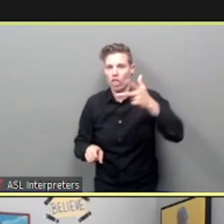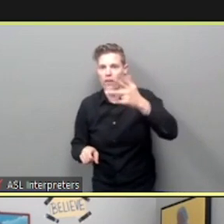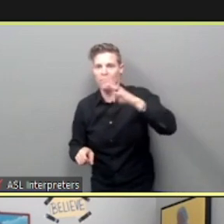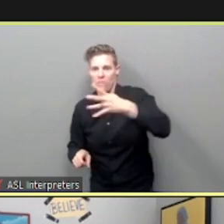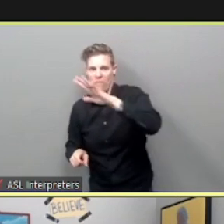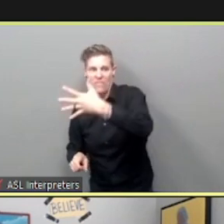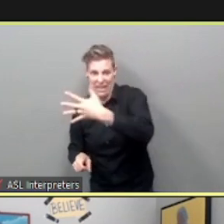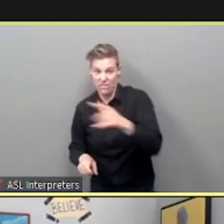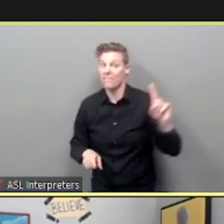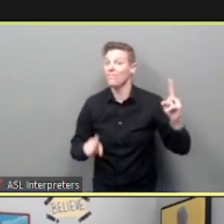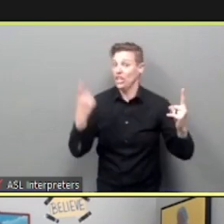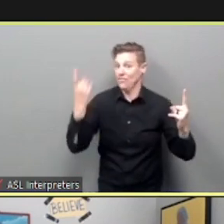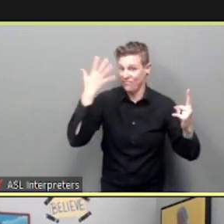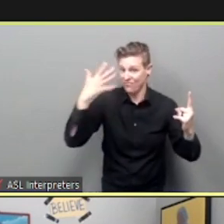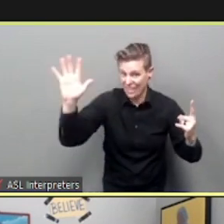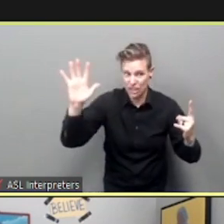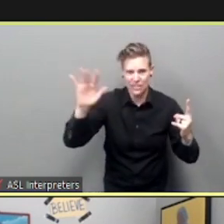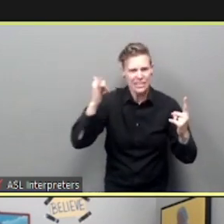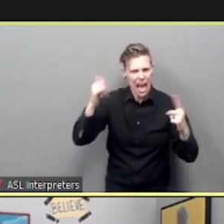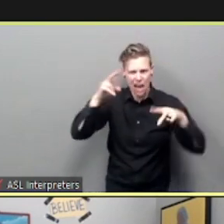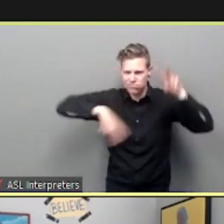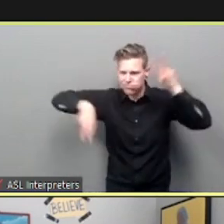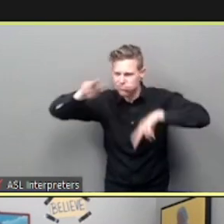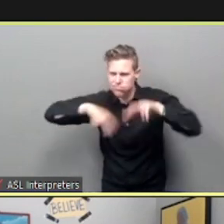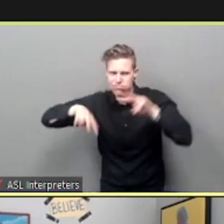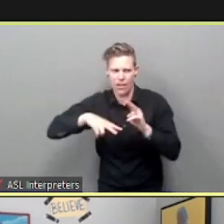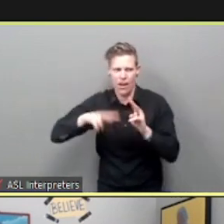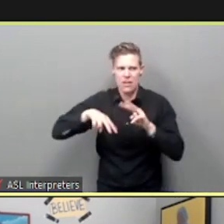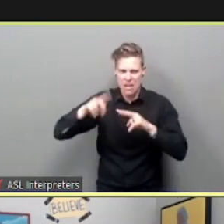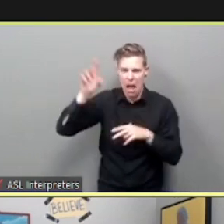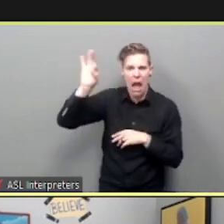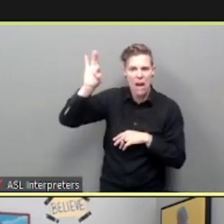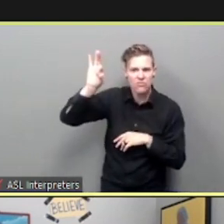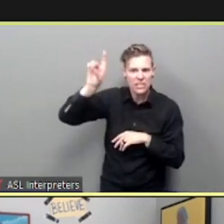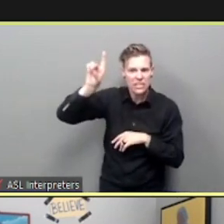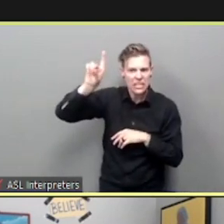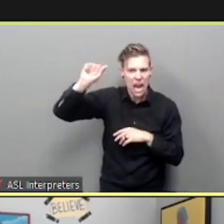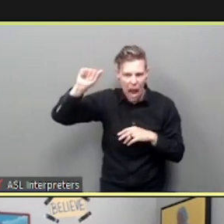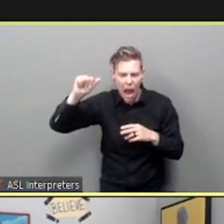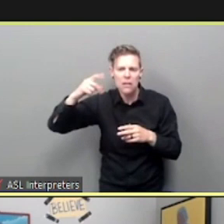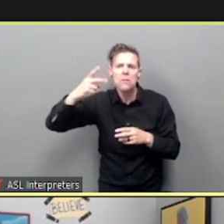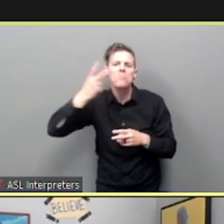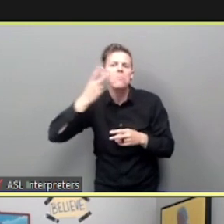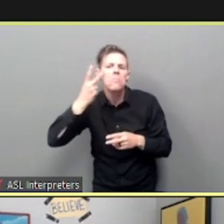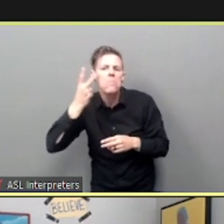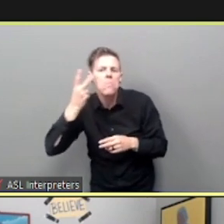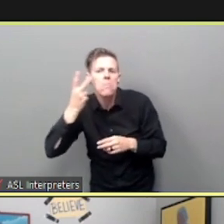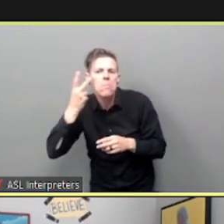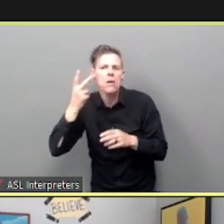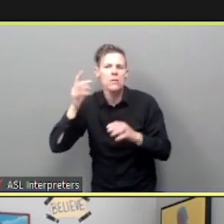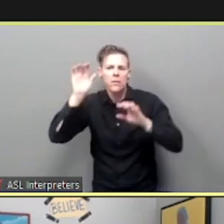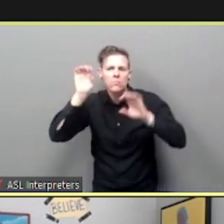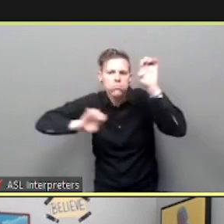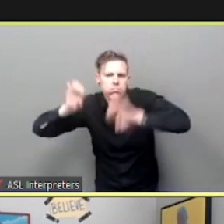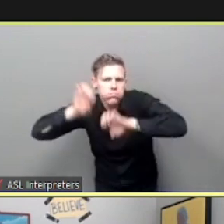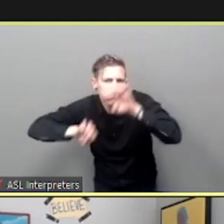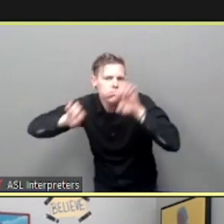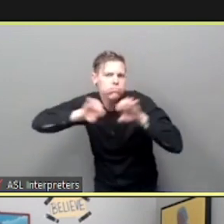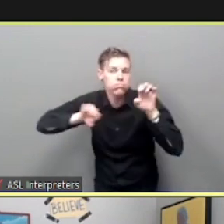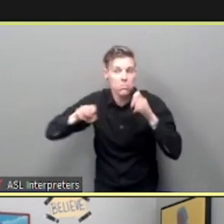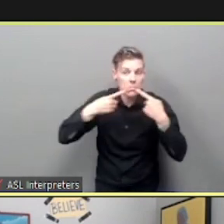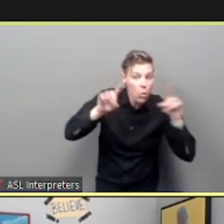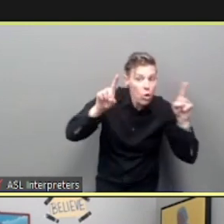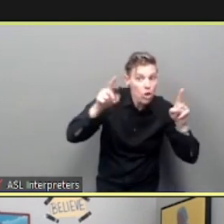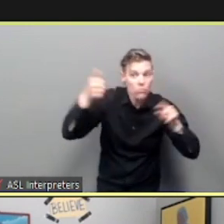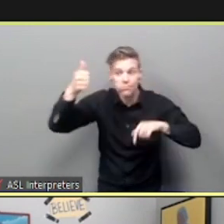reviewing all the FDA committee that looks at all the scientific evidence to see how safe it is. And like I said, they deemed